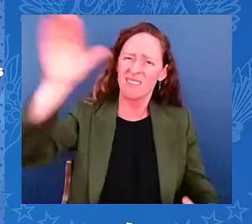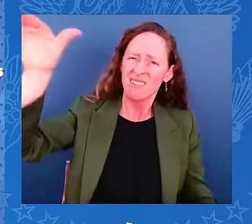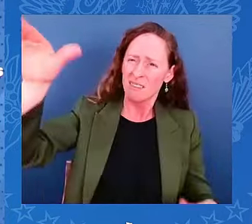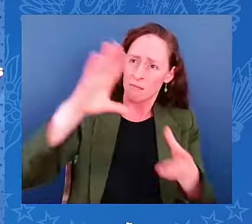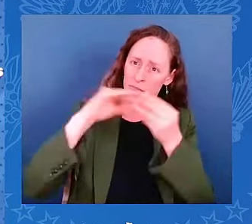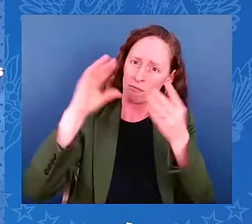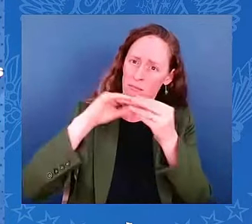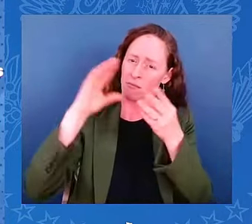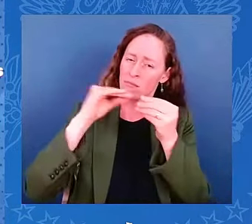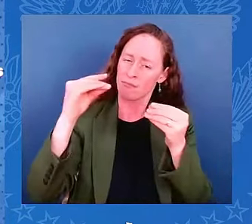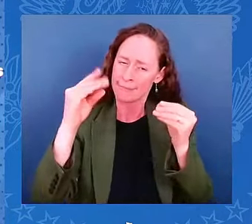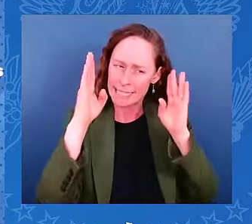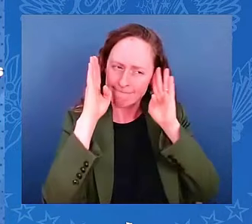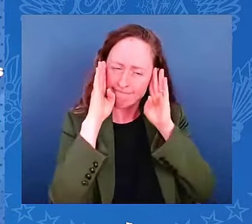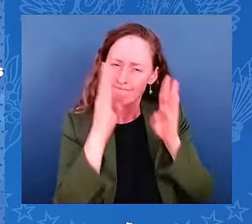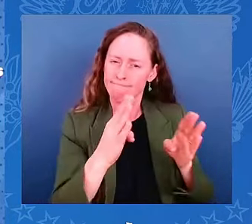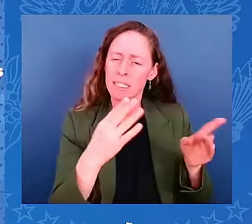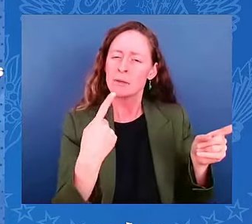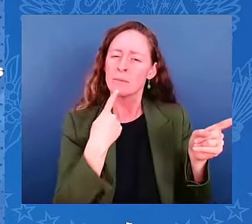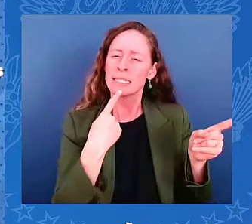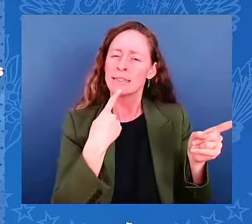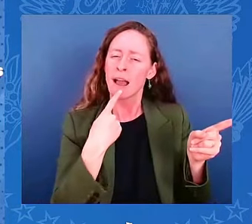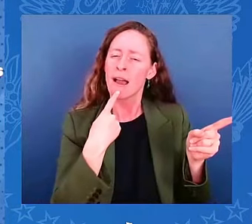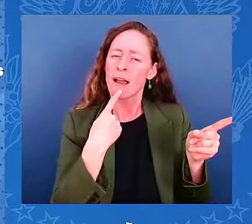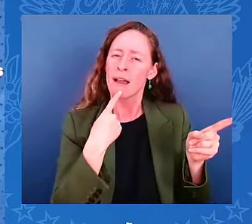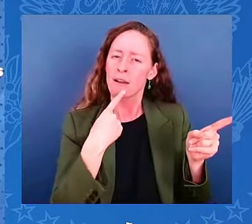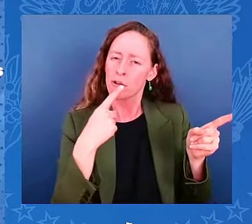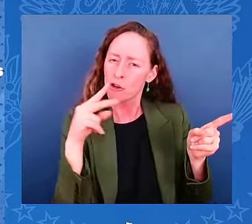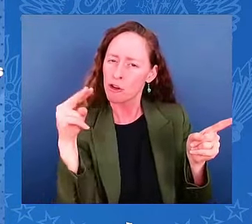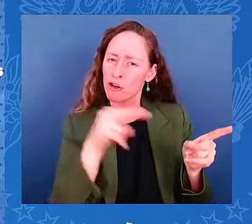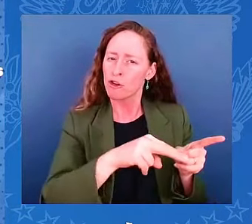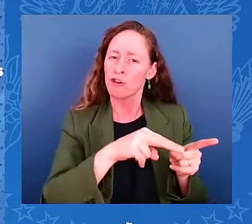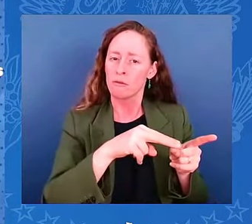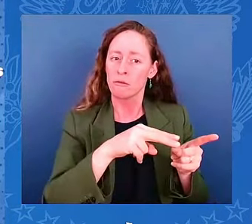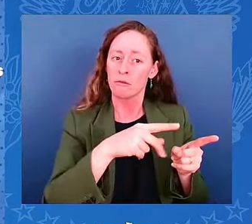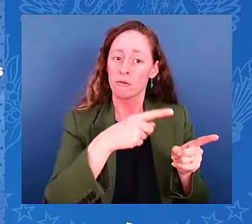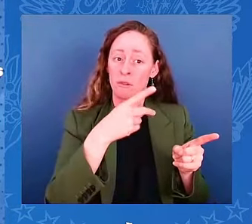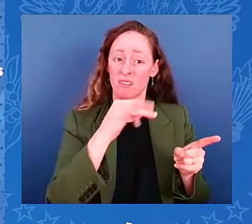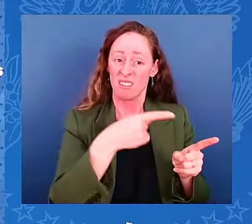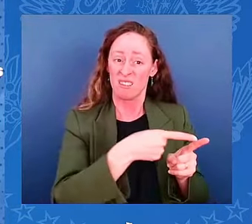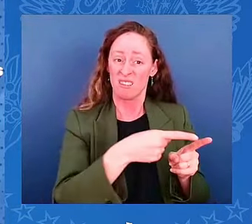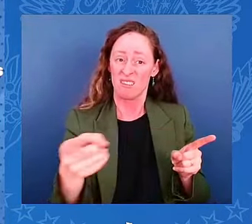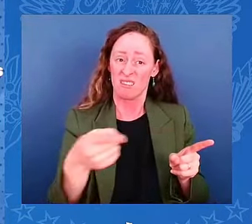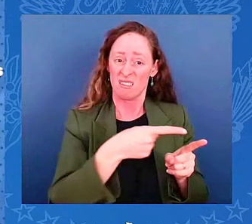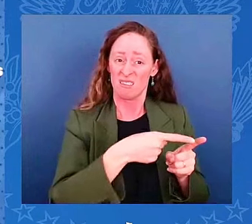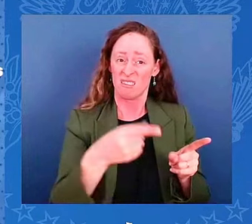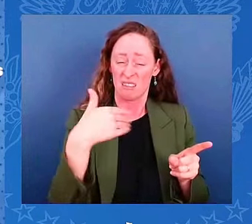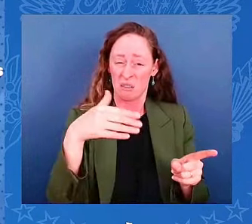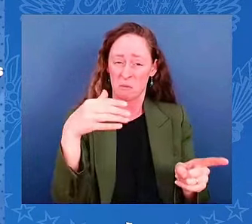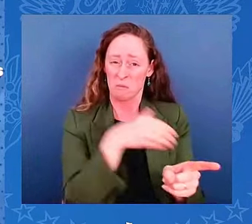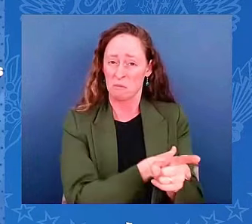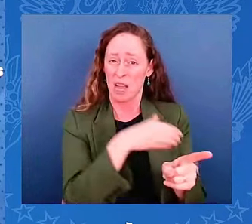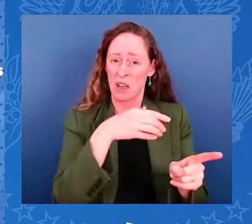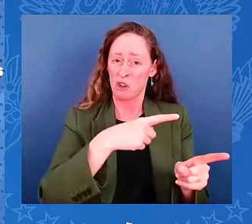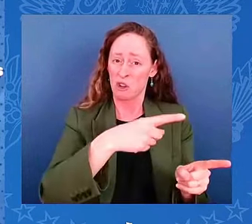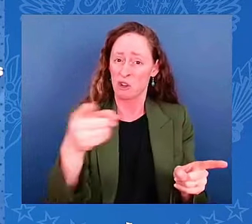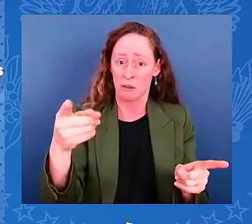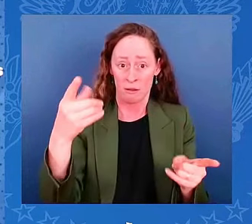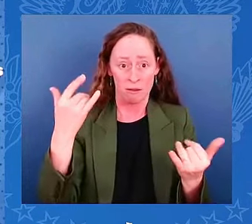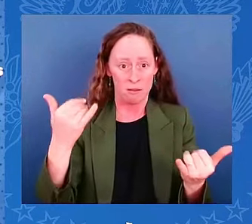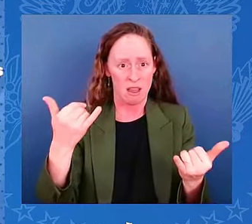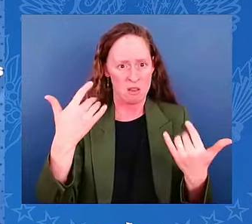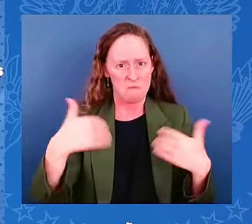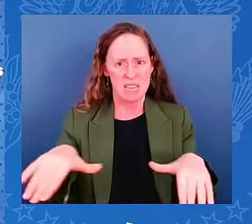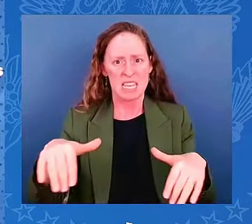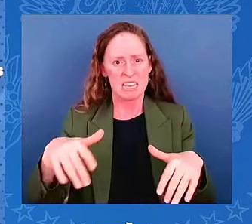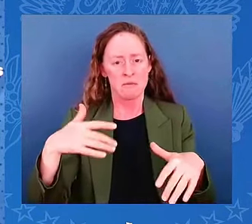your loved ones. That's the power of this movement. That's the power of America. We just have to keep going and keep the faith. Remember who we are. We are the